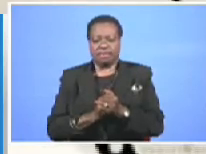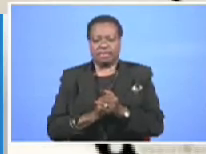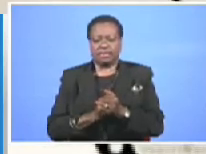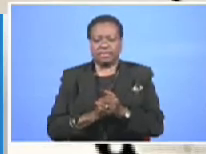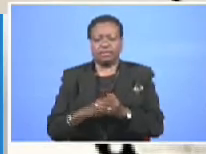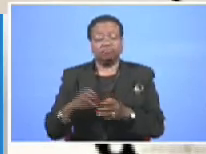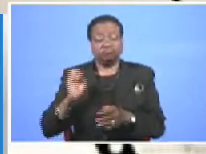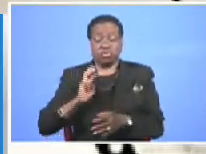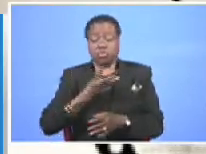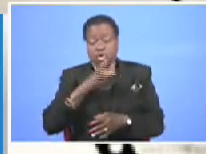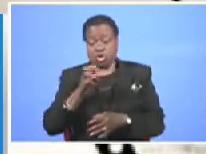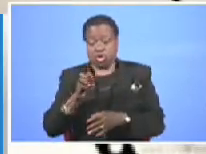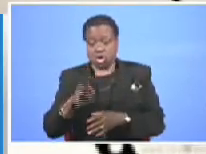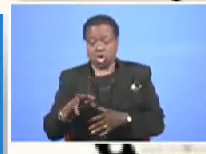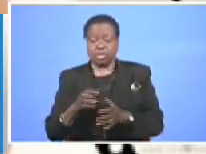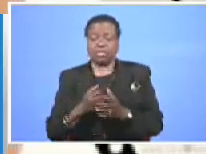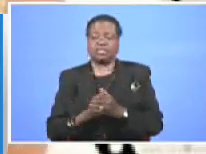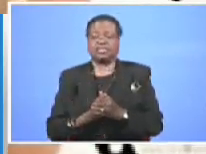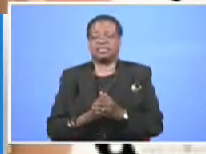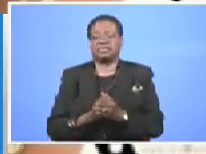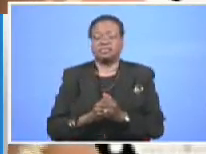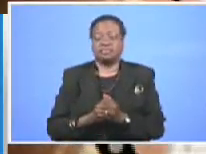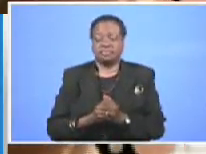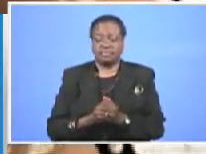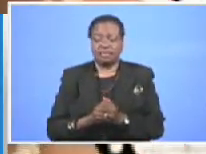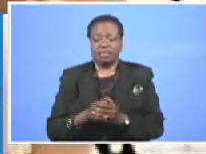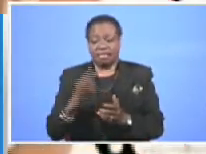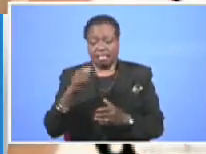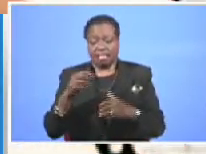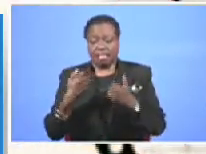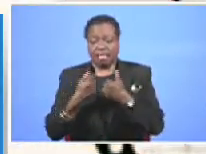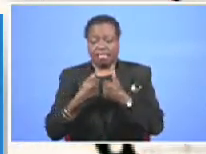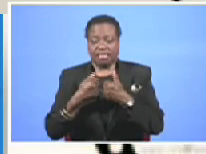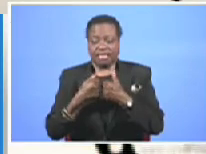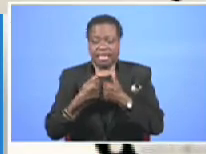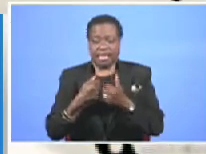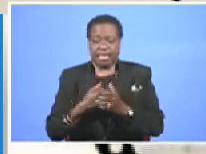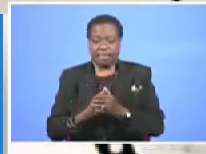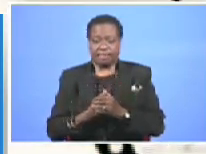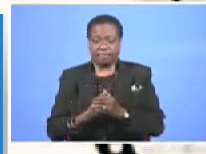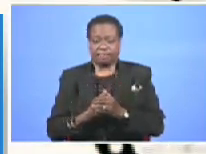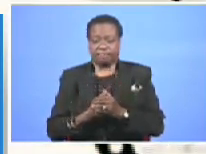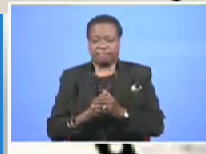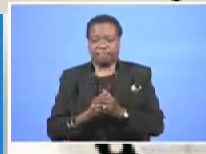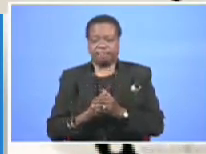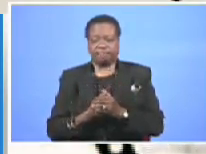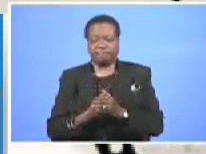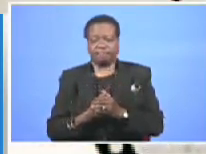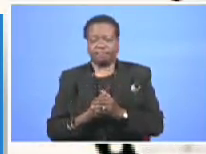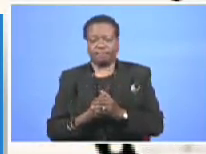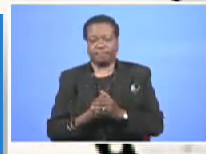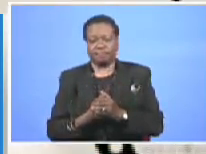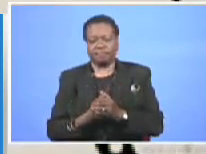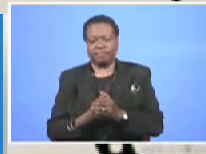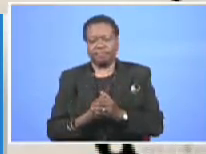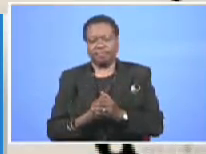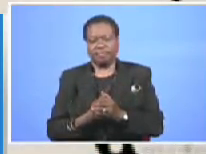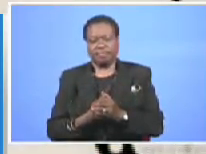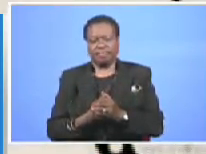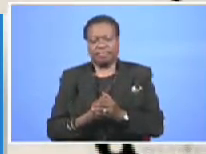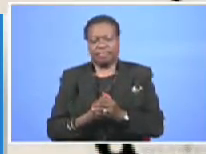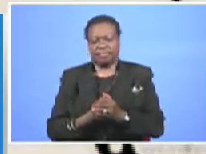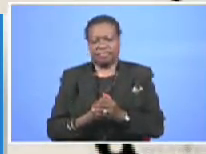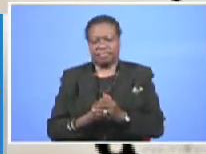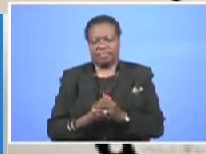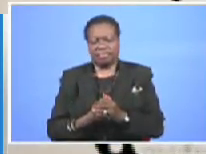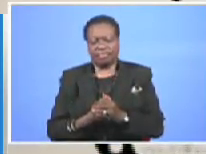all have some great looks, put him in the hole, man. It's tough to just, you can't do that against a home ground team, the crowd's with the team, and the momentum is